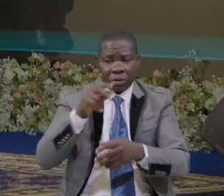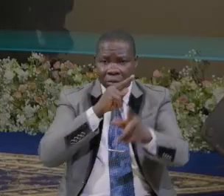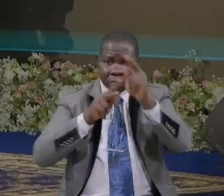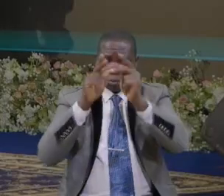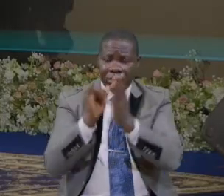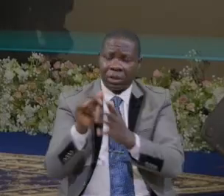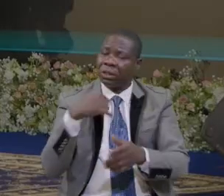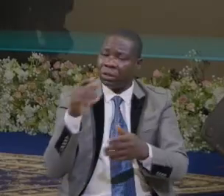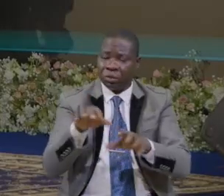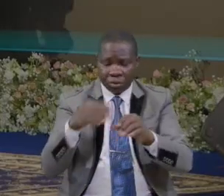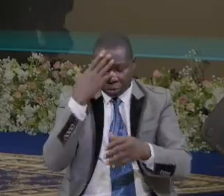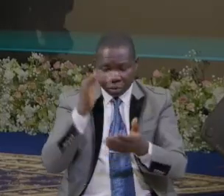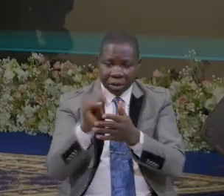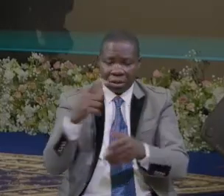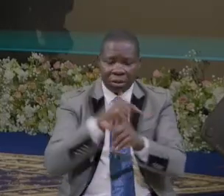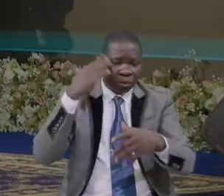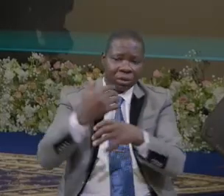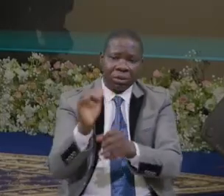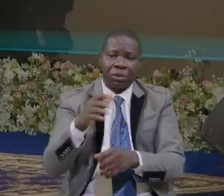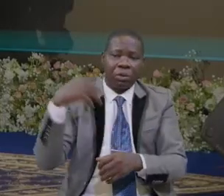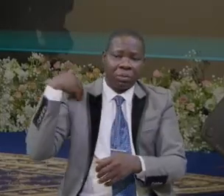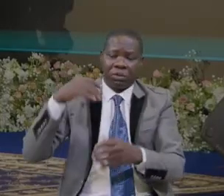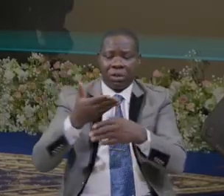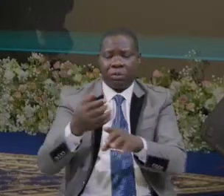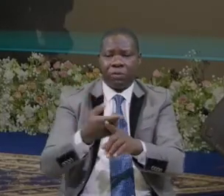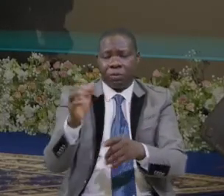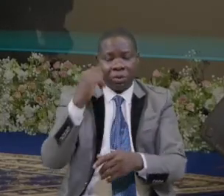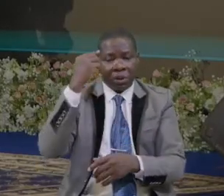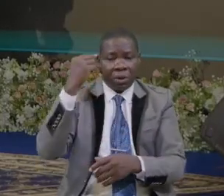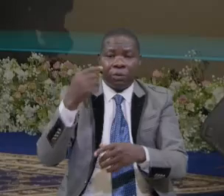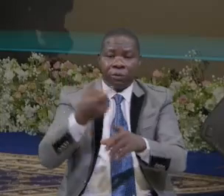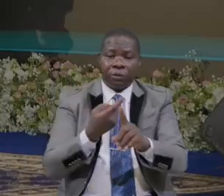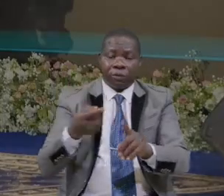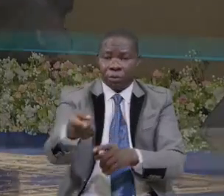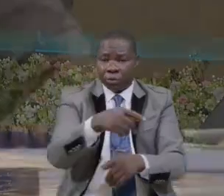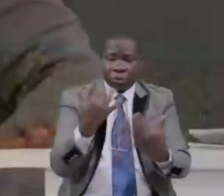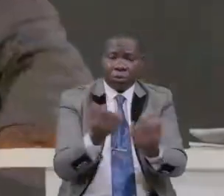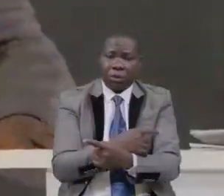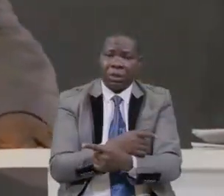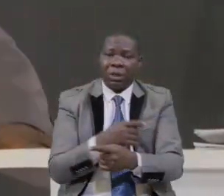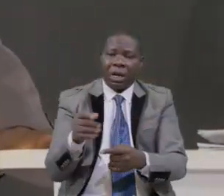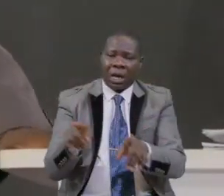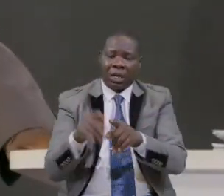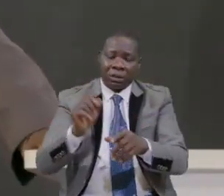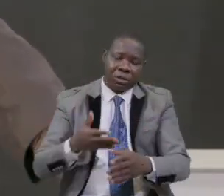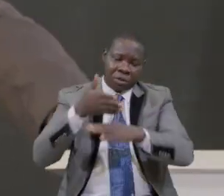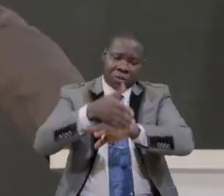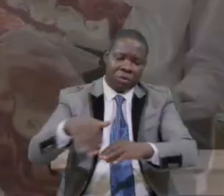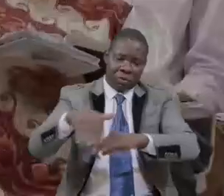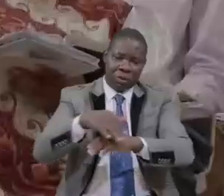master away from your head today? As they cross over, they were watching him. They will be watching